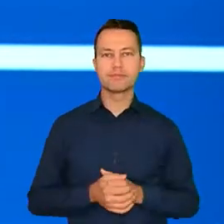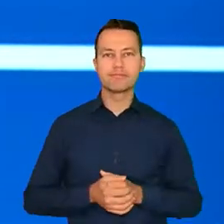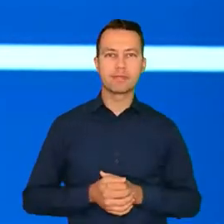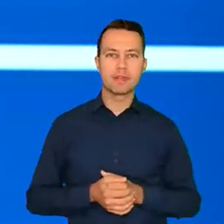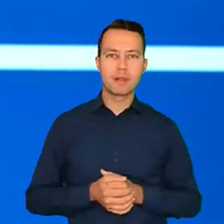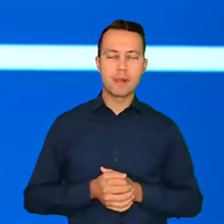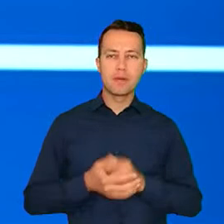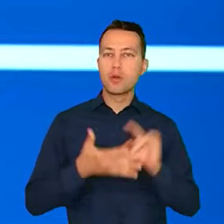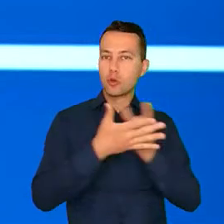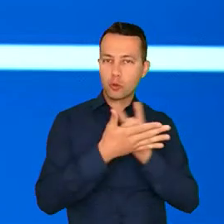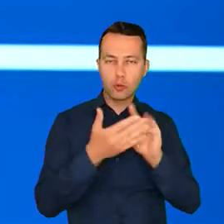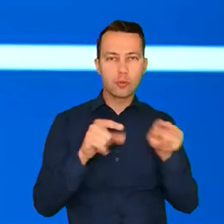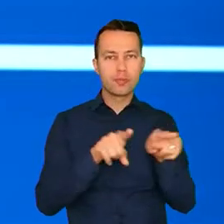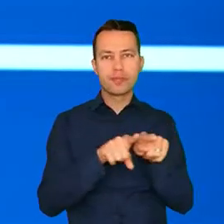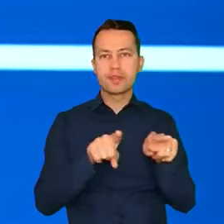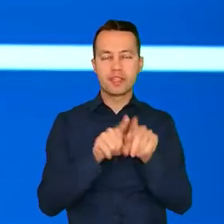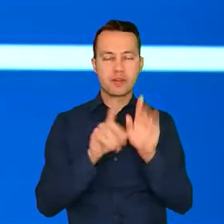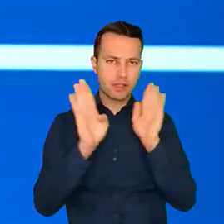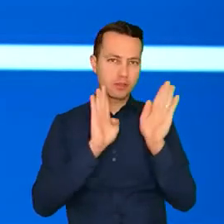webinar